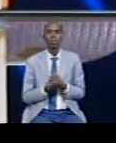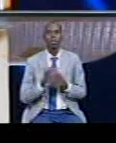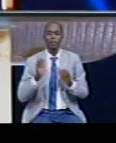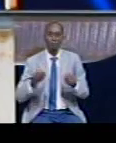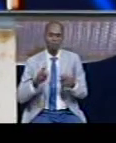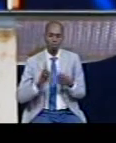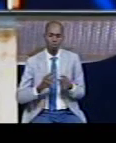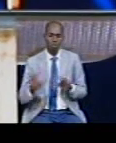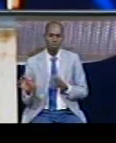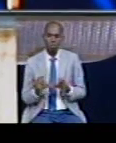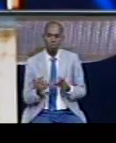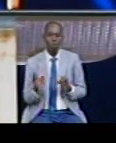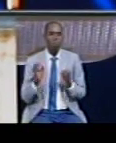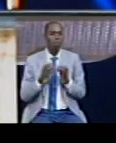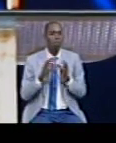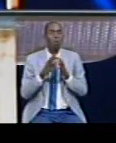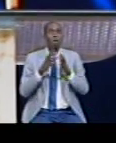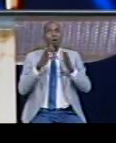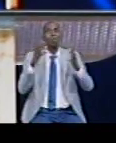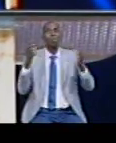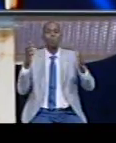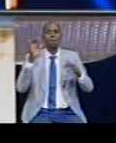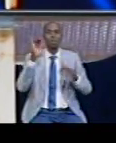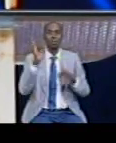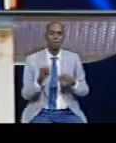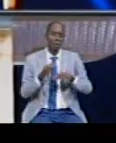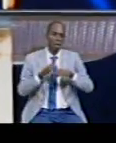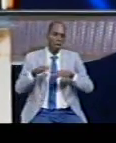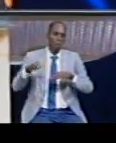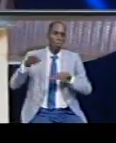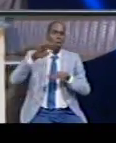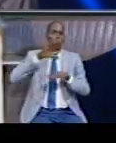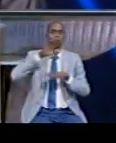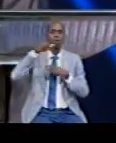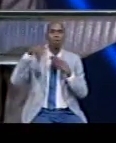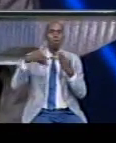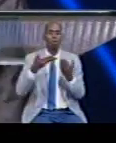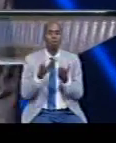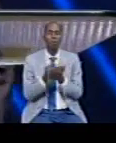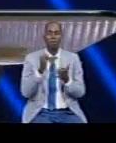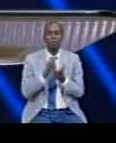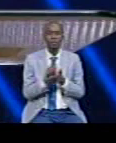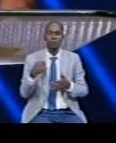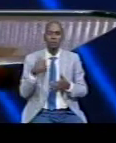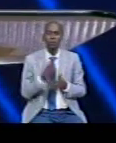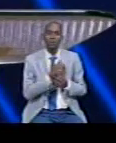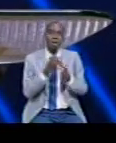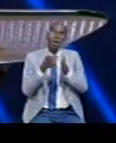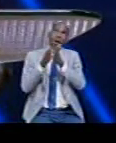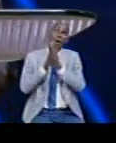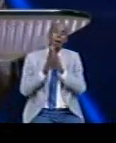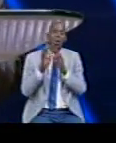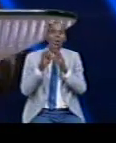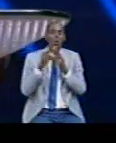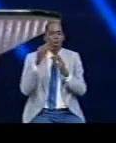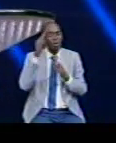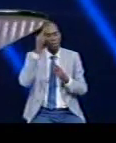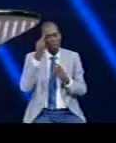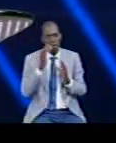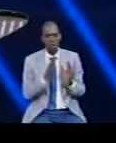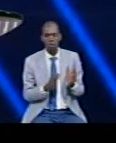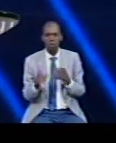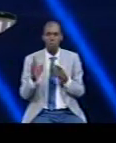do exceeding abundantly above all that we ask or think, according to